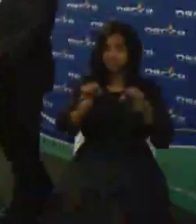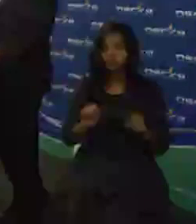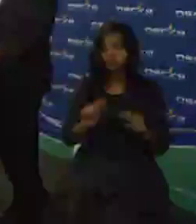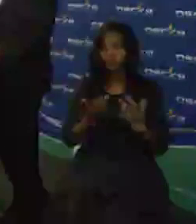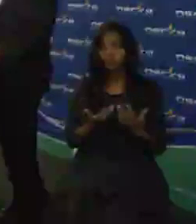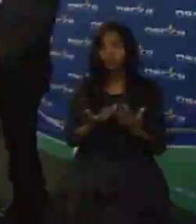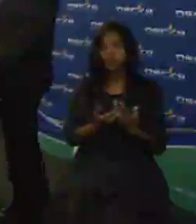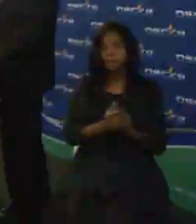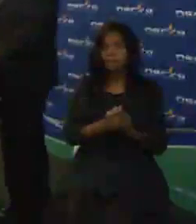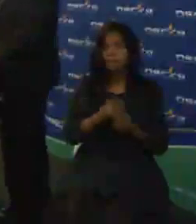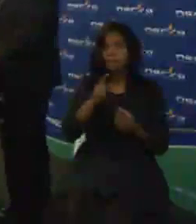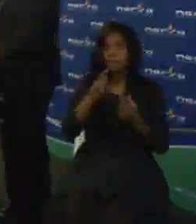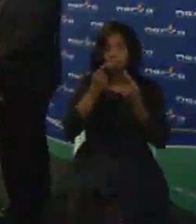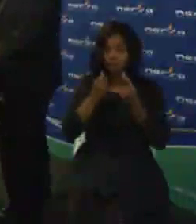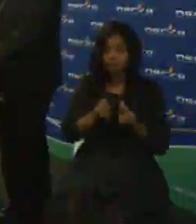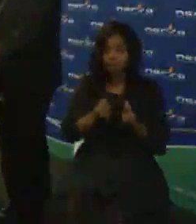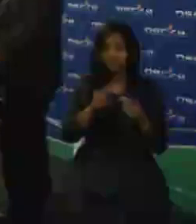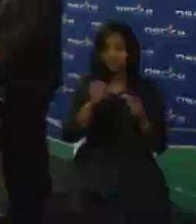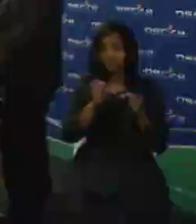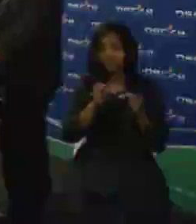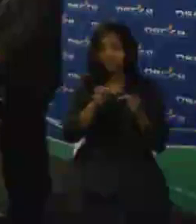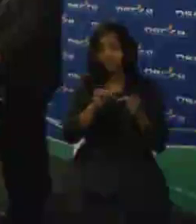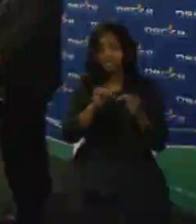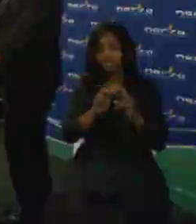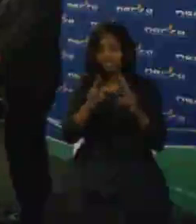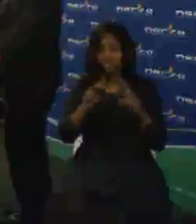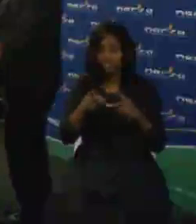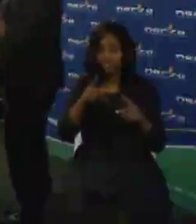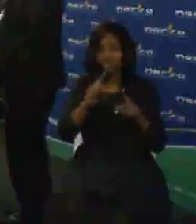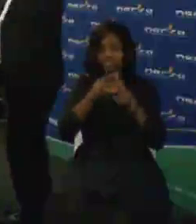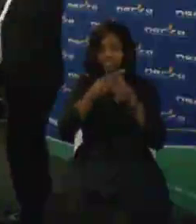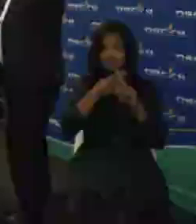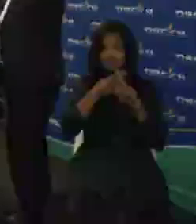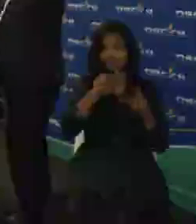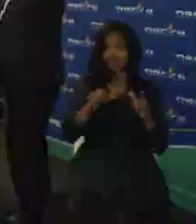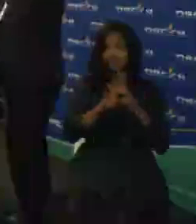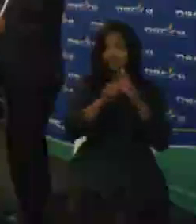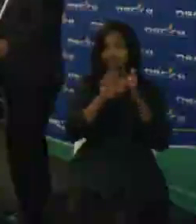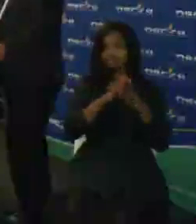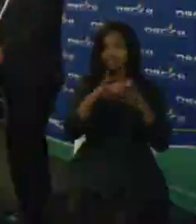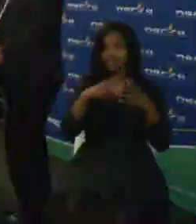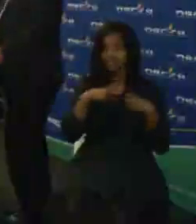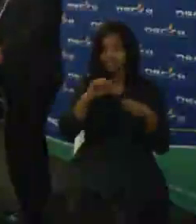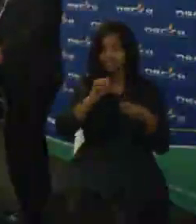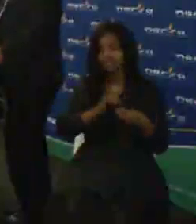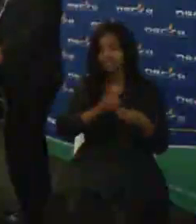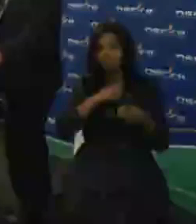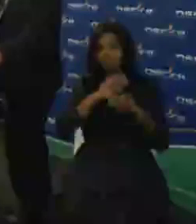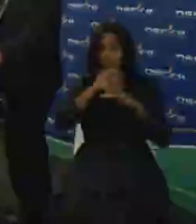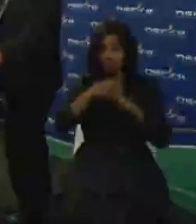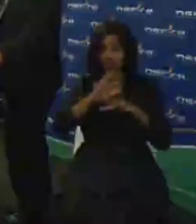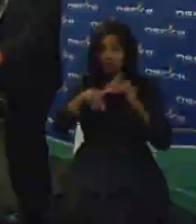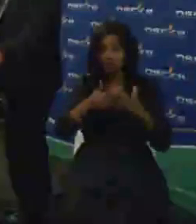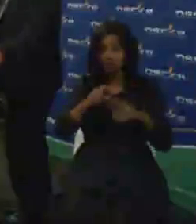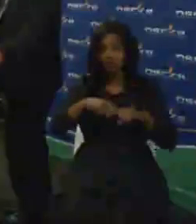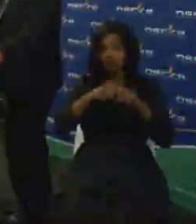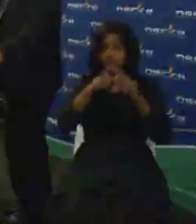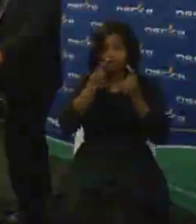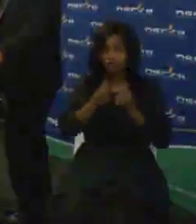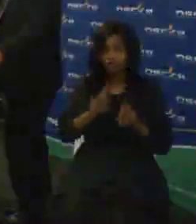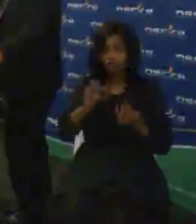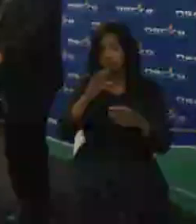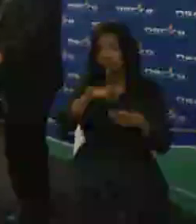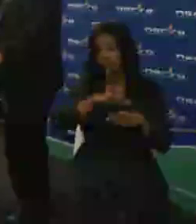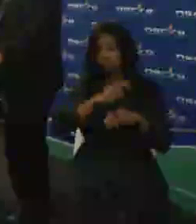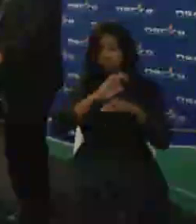Chairperson, the revenue variance is key because it allows us to recover our fixed costs, and if we don't